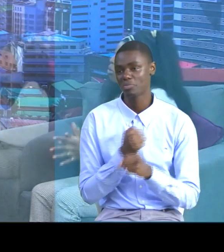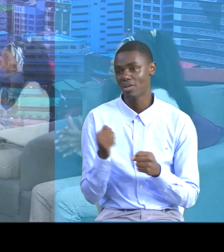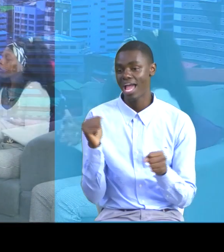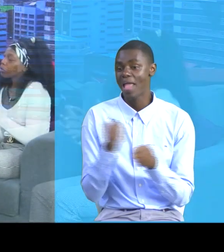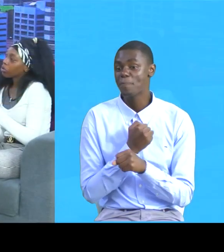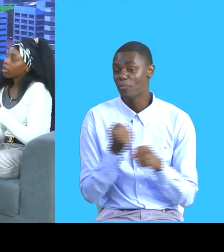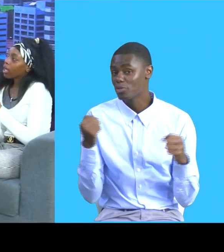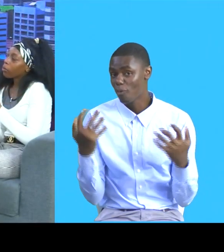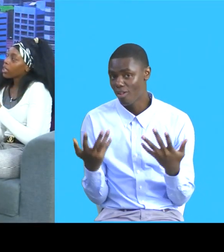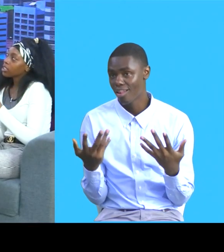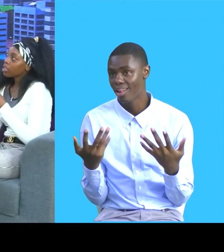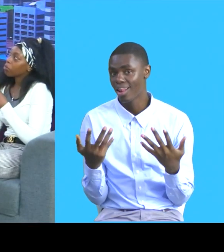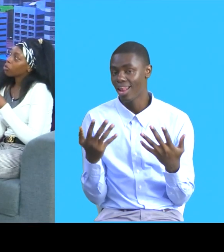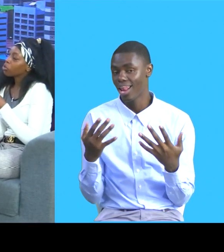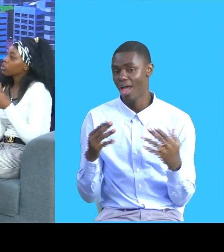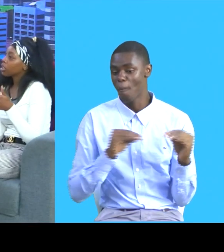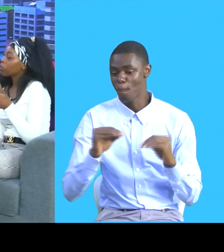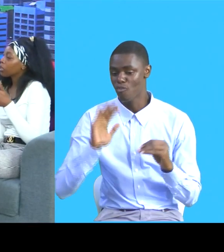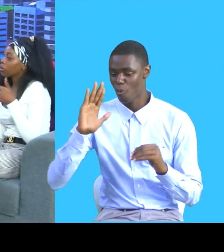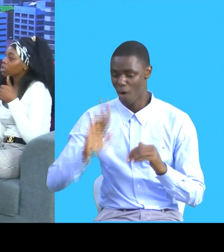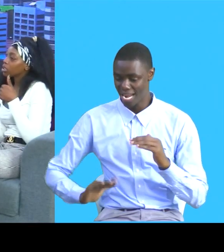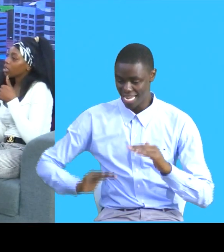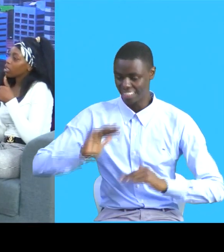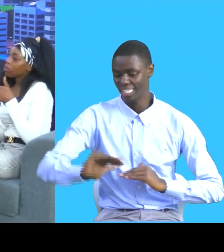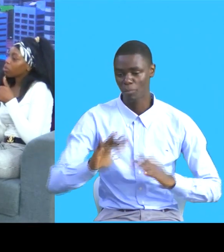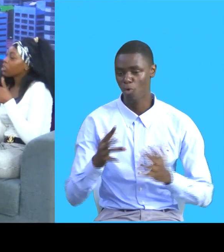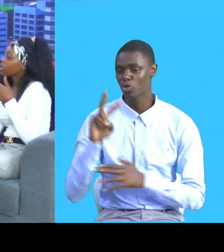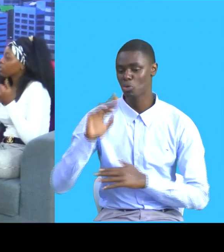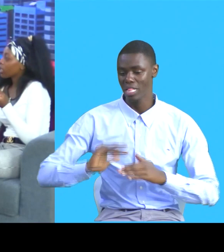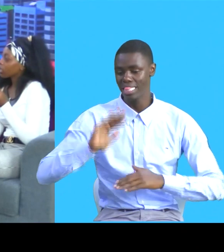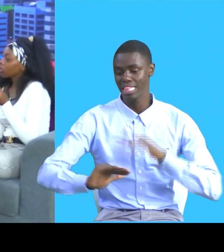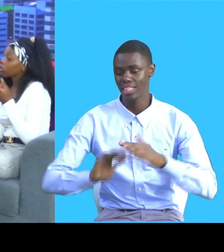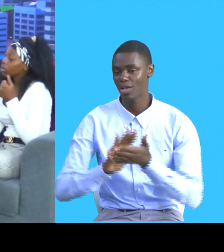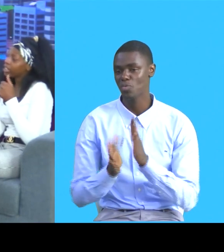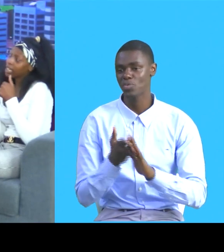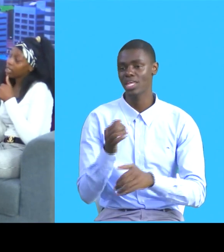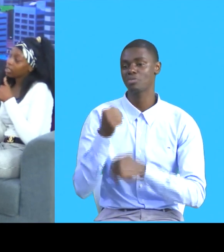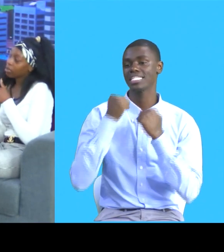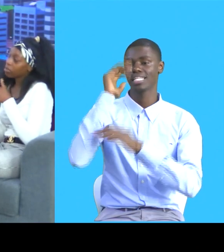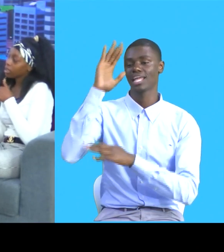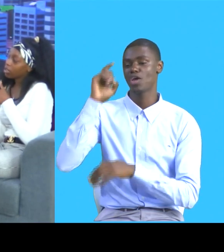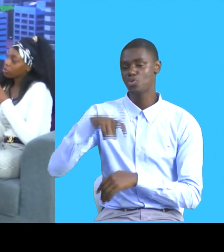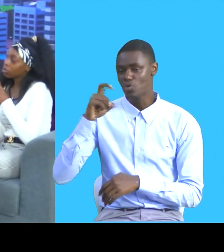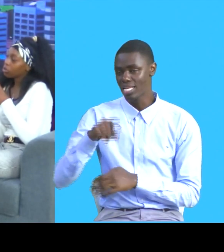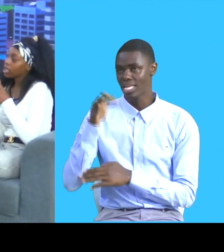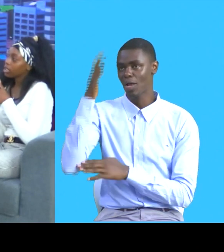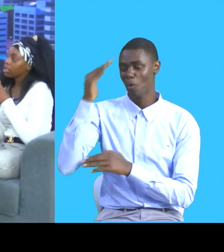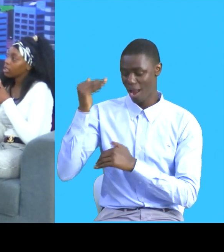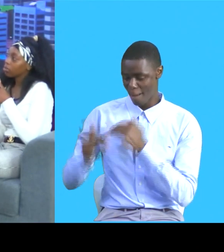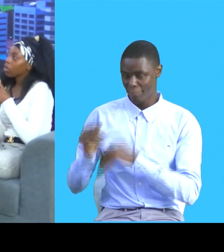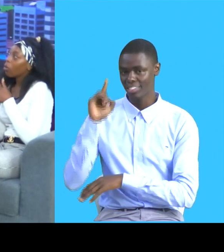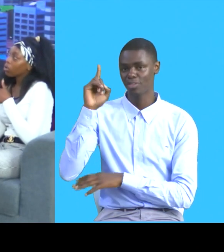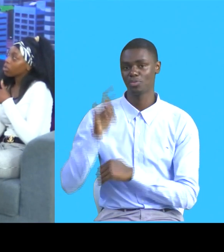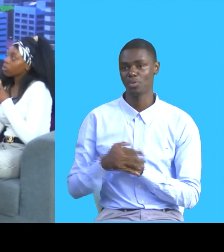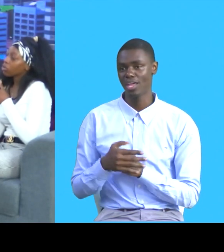even go one step or two steps without his strength. You really need him beside you. You really need